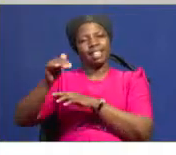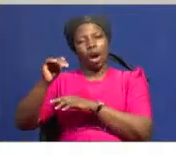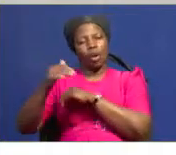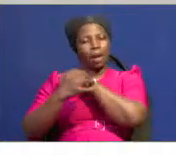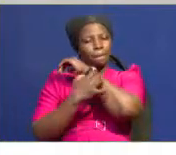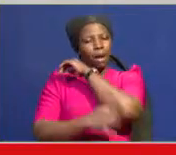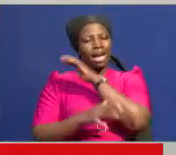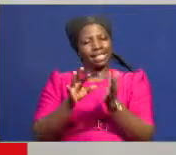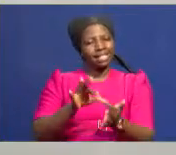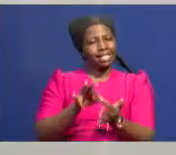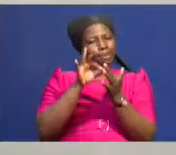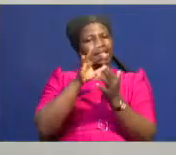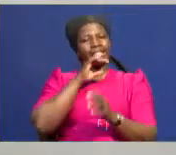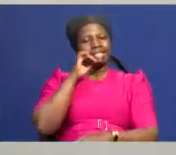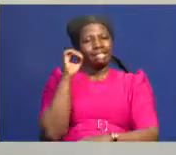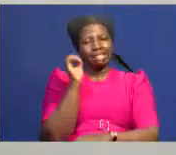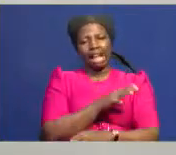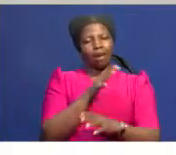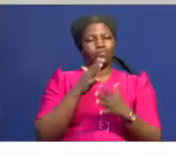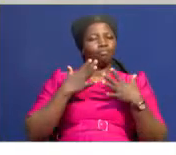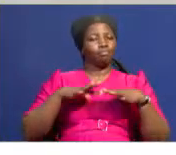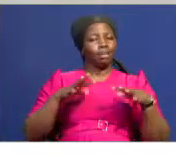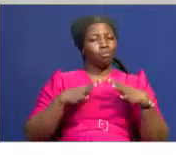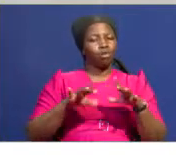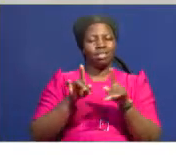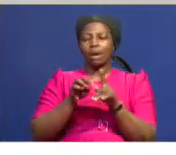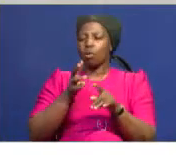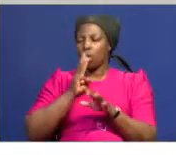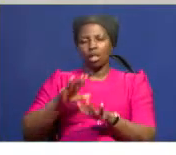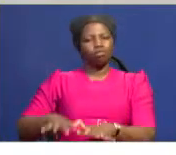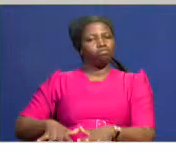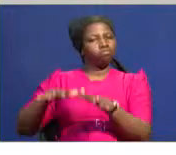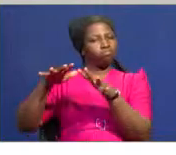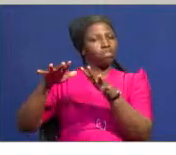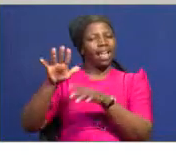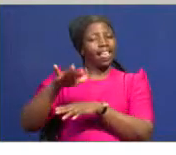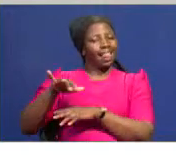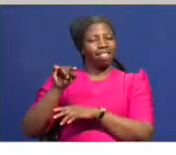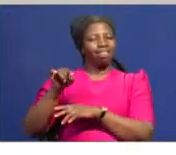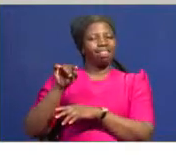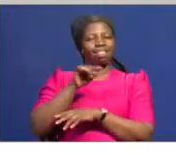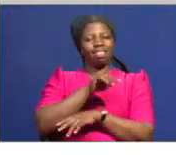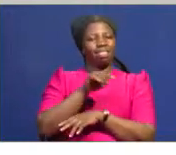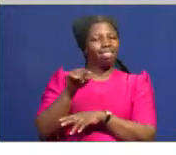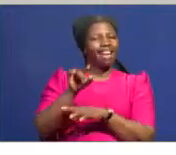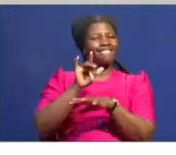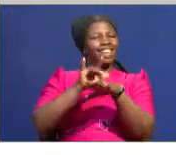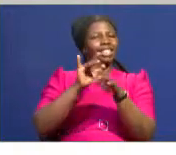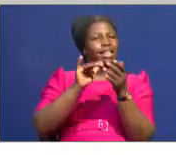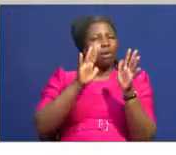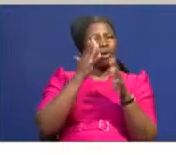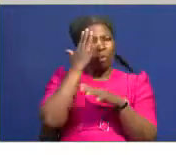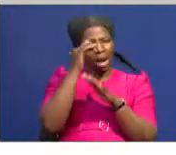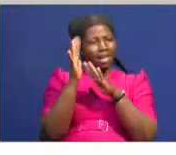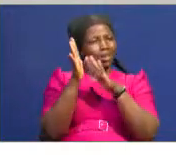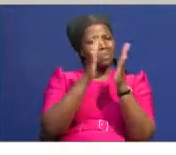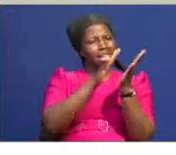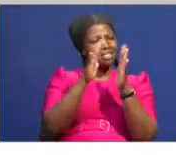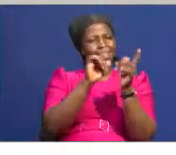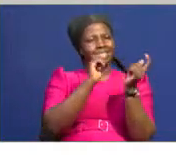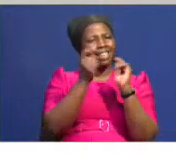in informal settlements and flood-prone areas, are the most affected by climate change due to